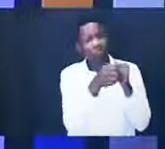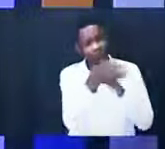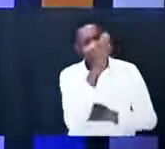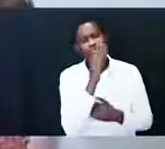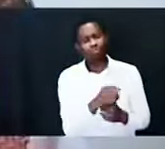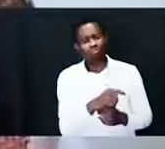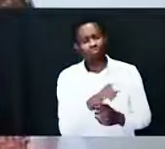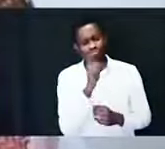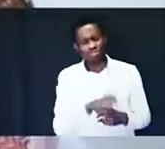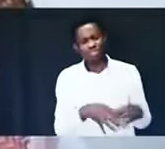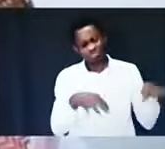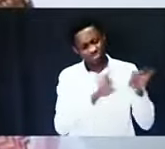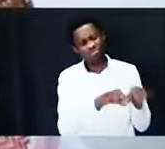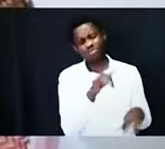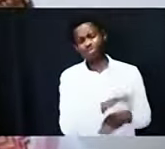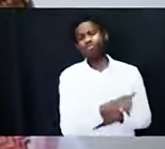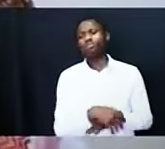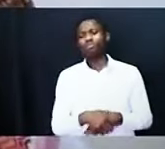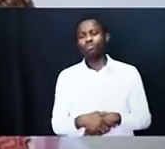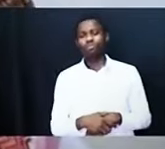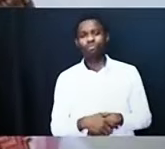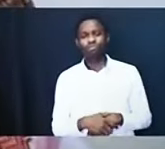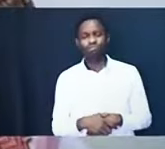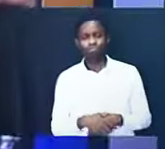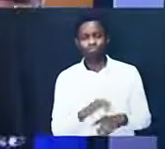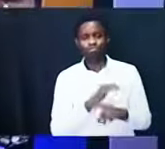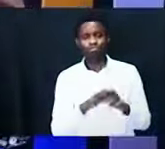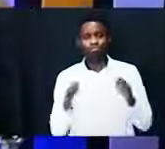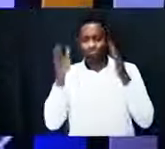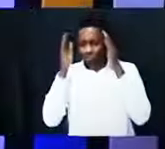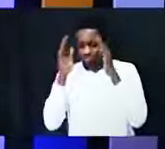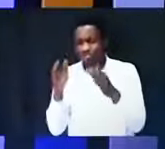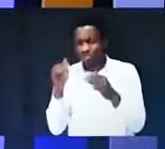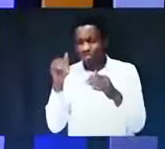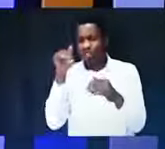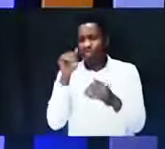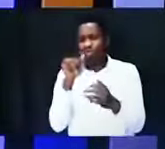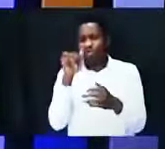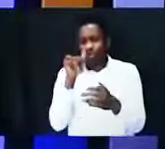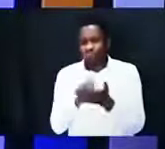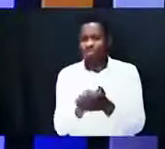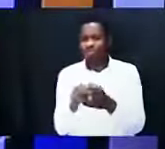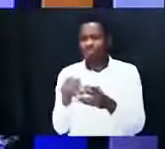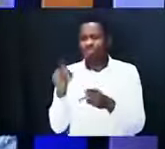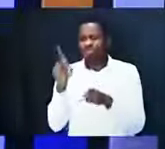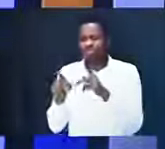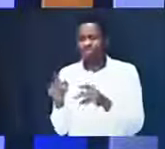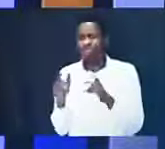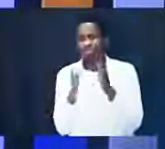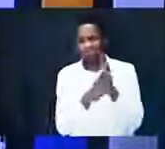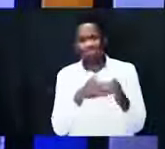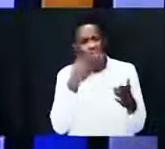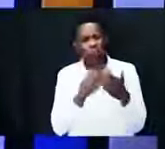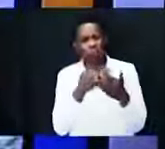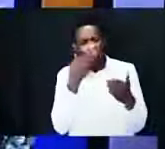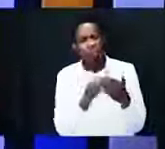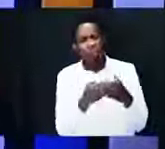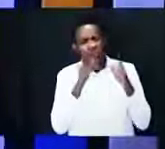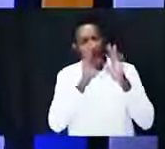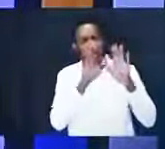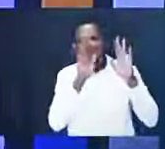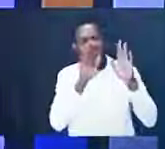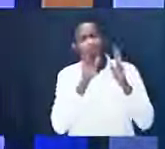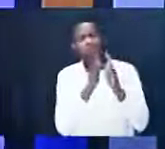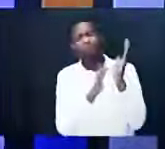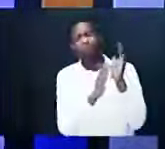no wo mo ni nji nipa no enyo nyam hye ene nipa no semka papa wo kafa wo ne mo benya bre ne nyame edie